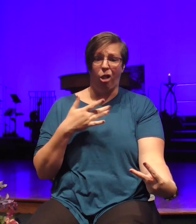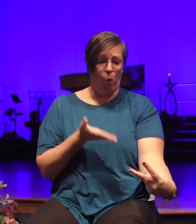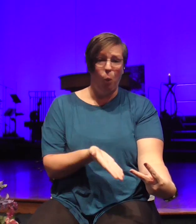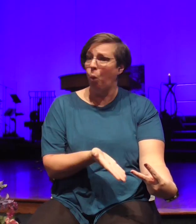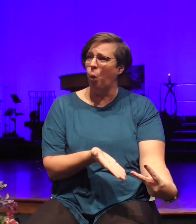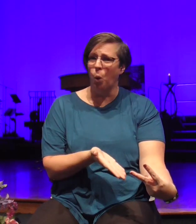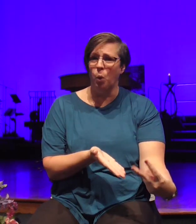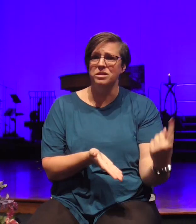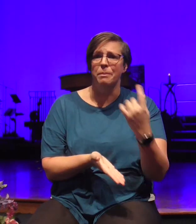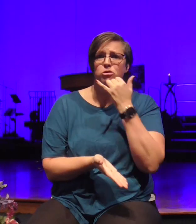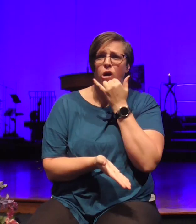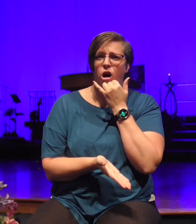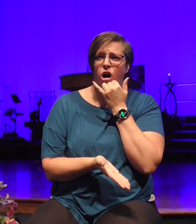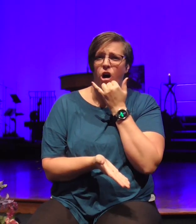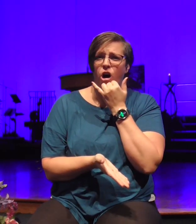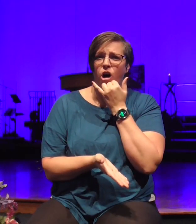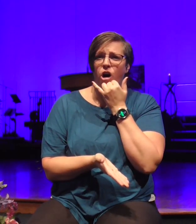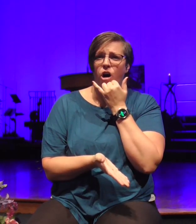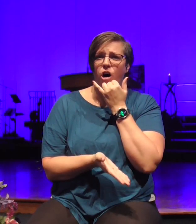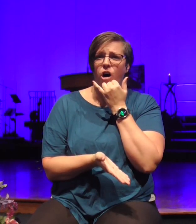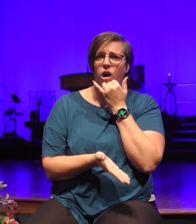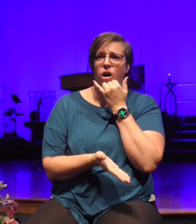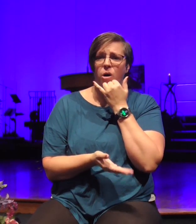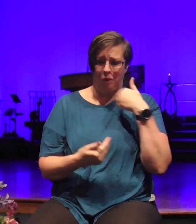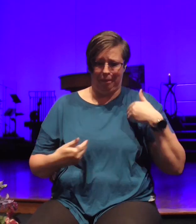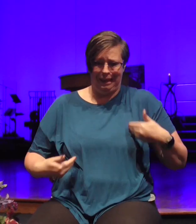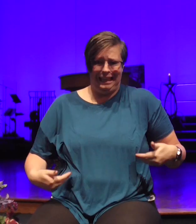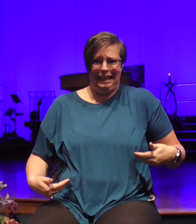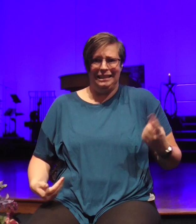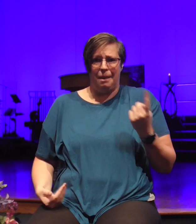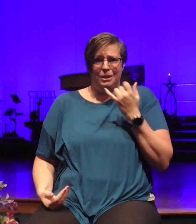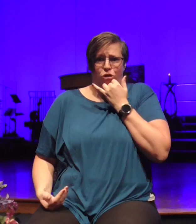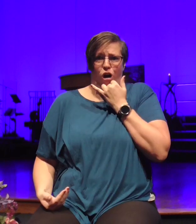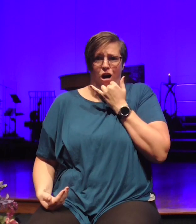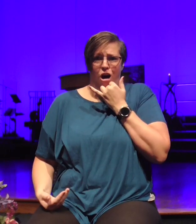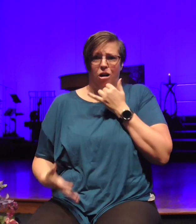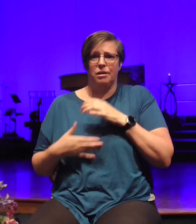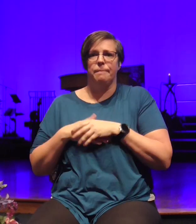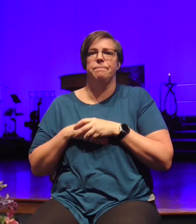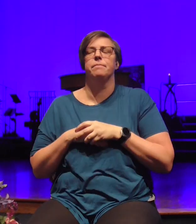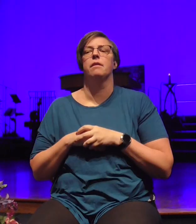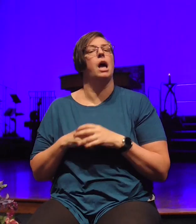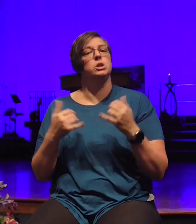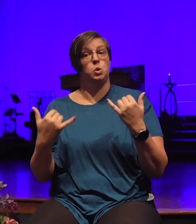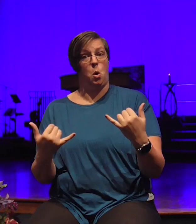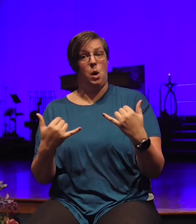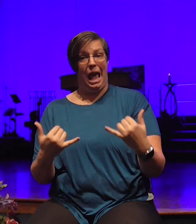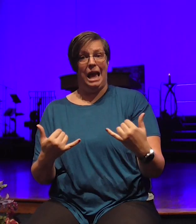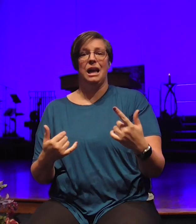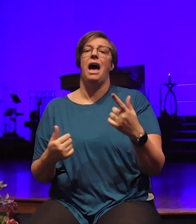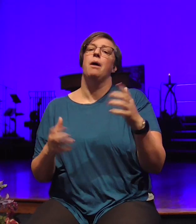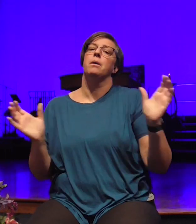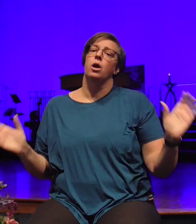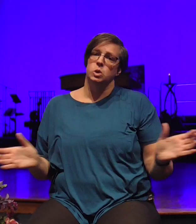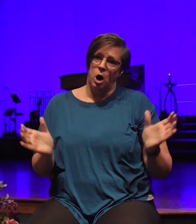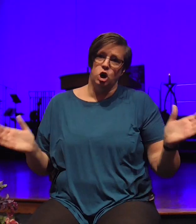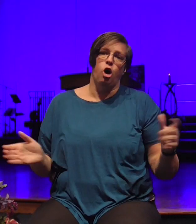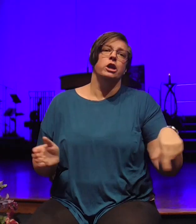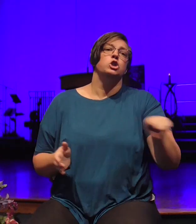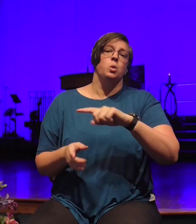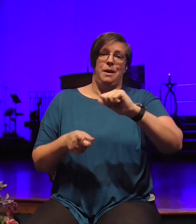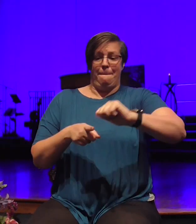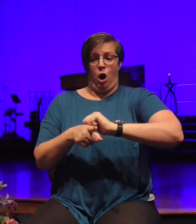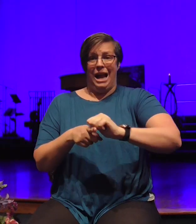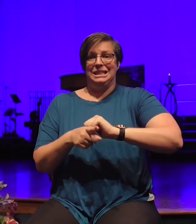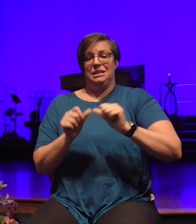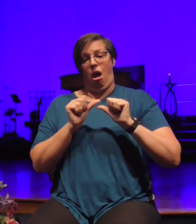something's wrong with us. Today, I want to encourage us to practice ongoing spiritual resilience. And I think it